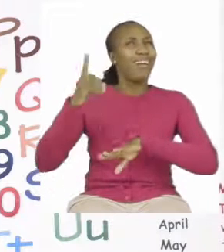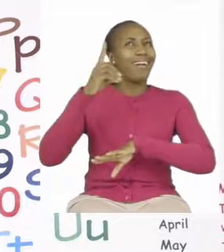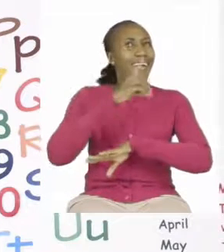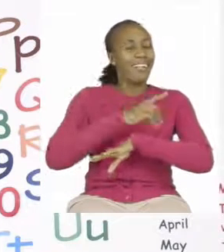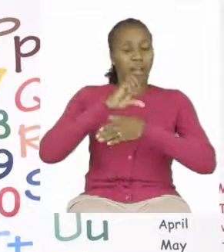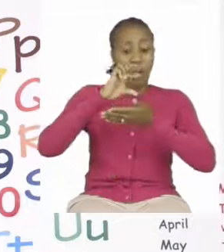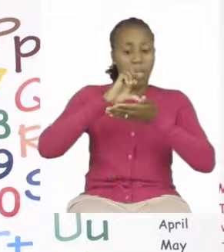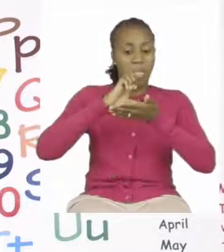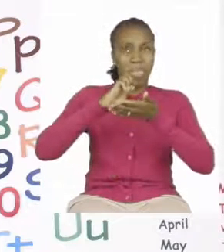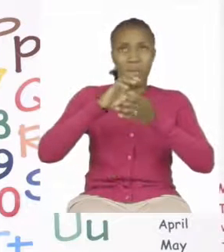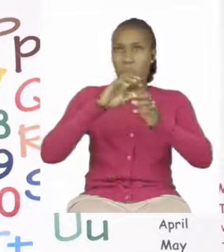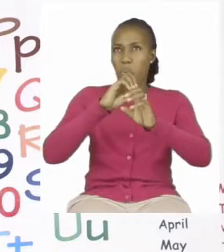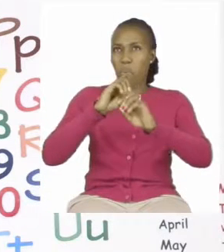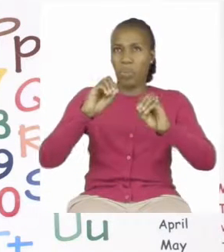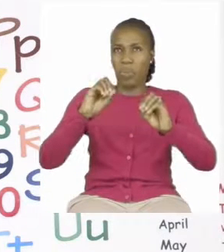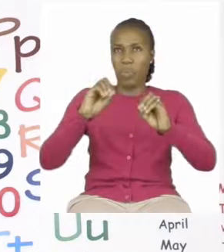stay away.